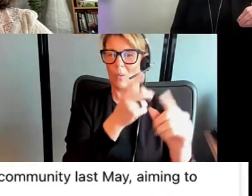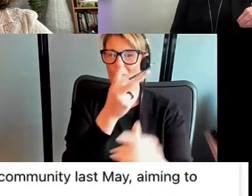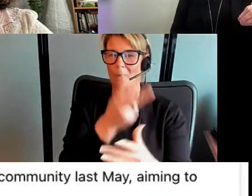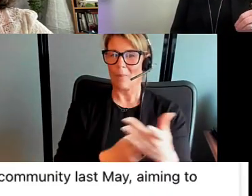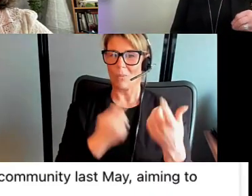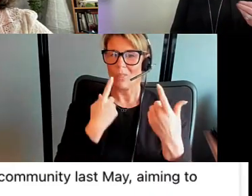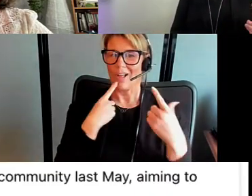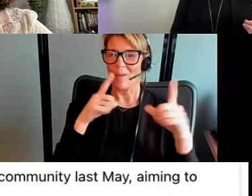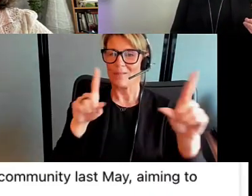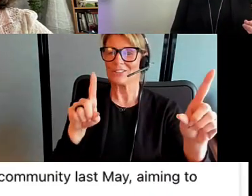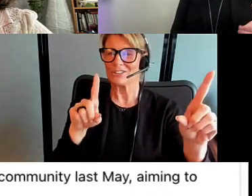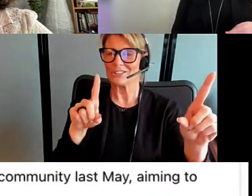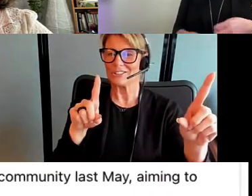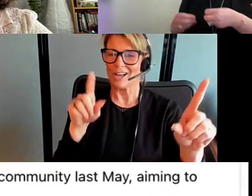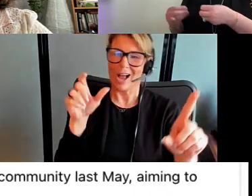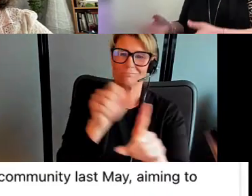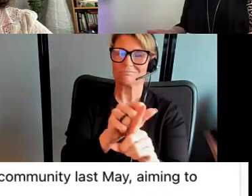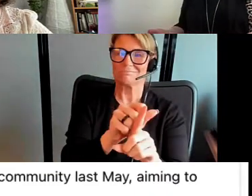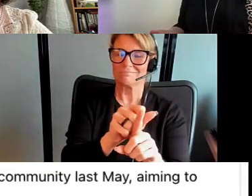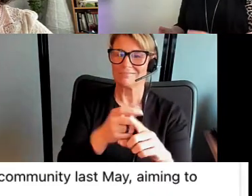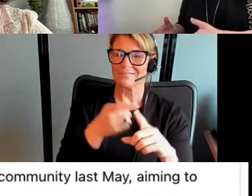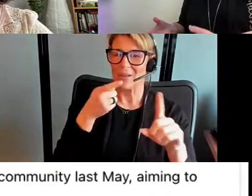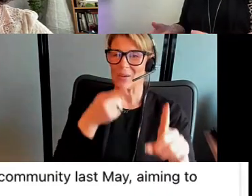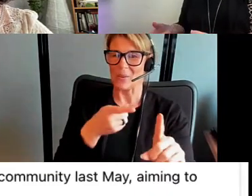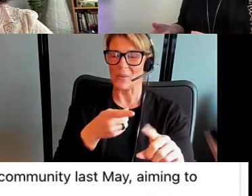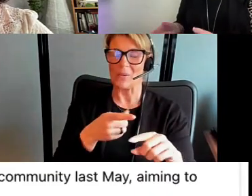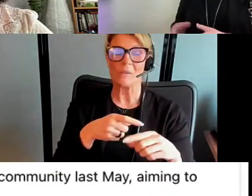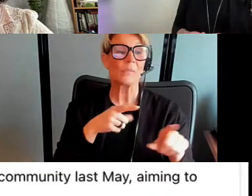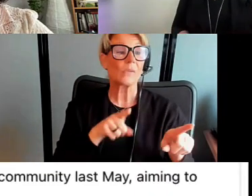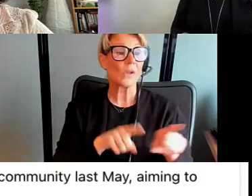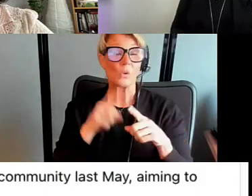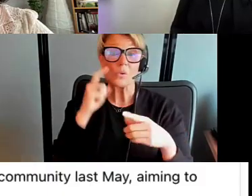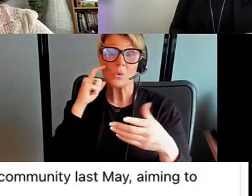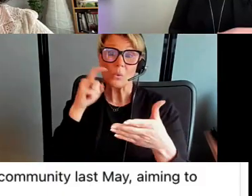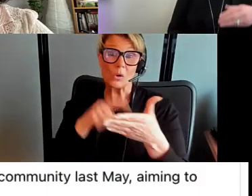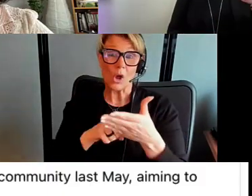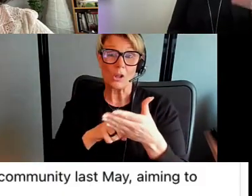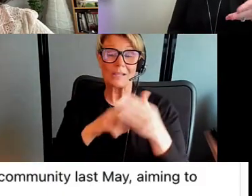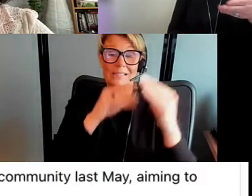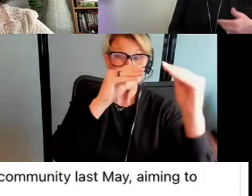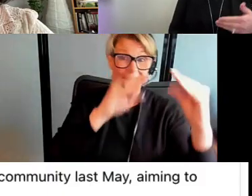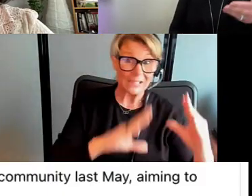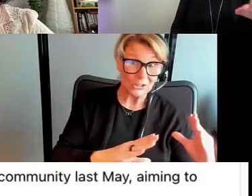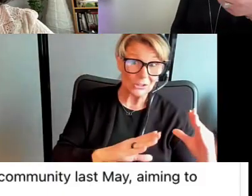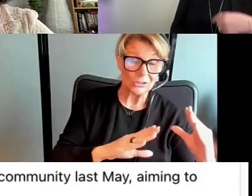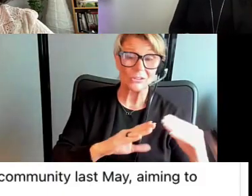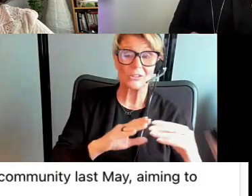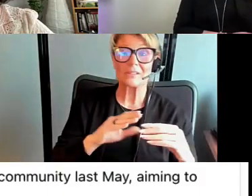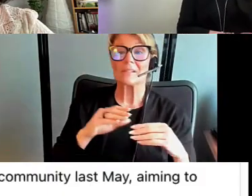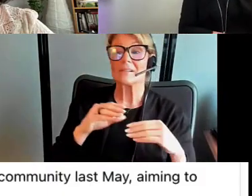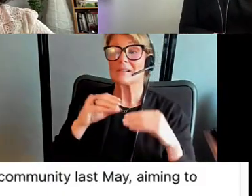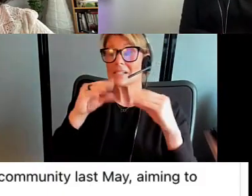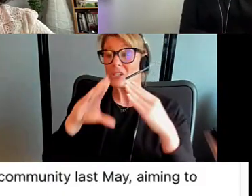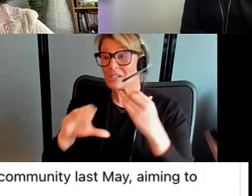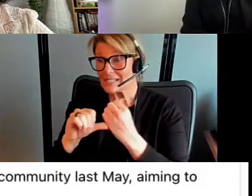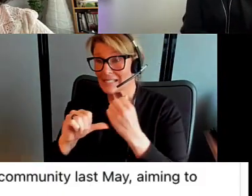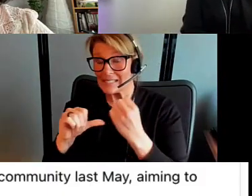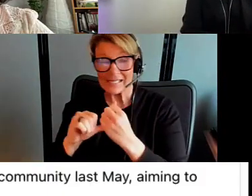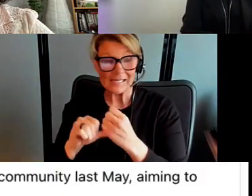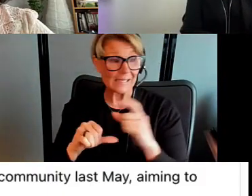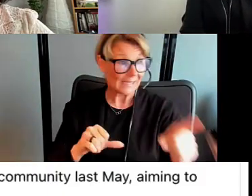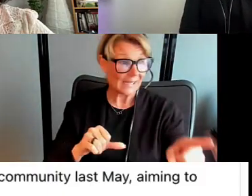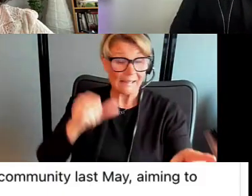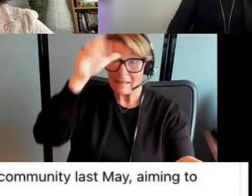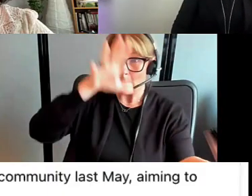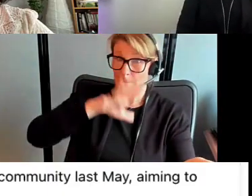is acknowledging not only the teachers and the educators that work in your building, but the gentleman in the middle is